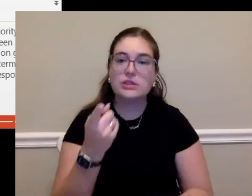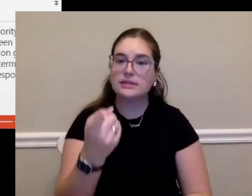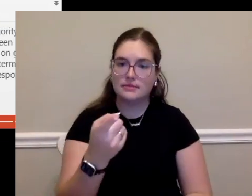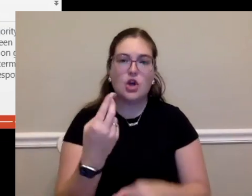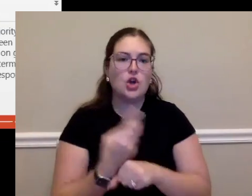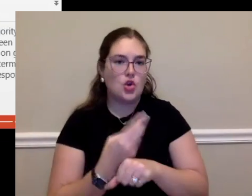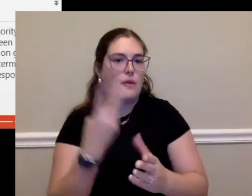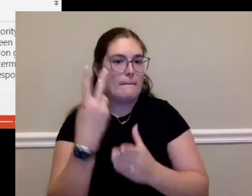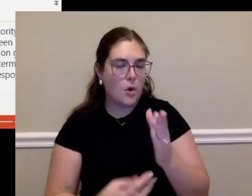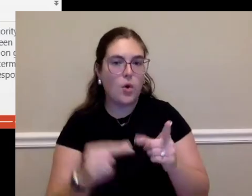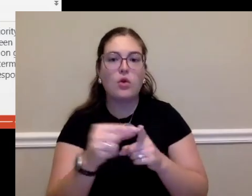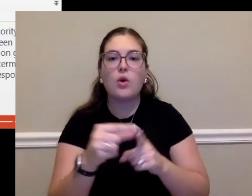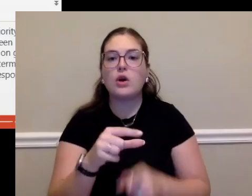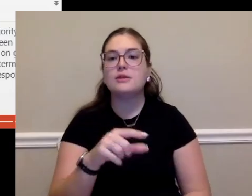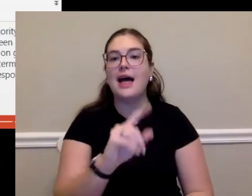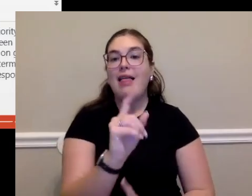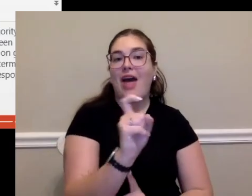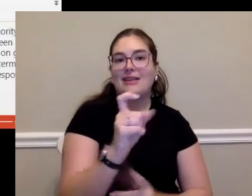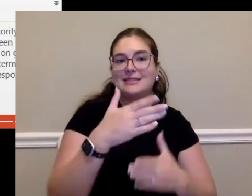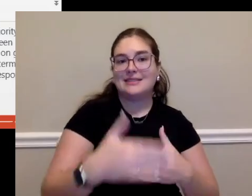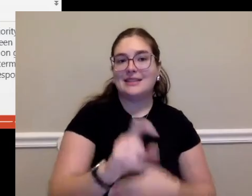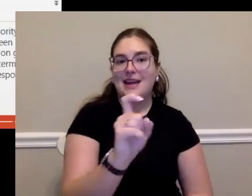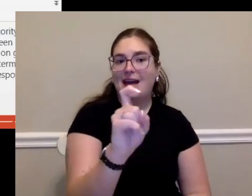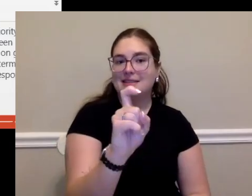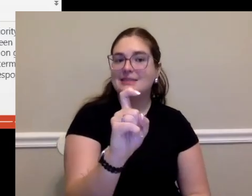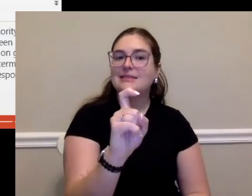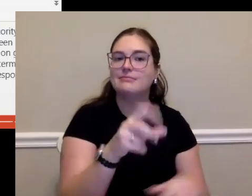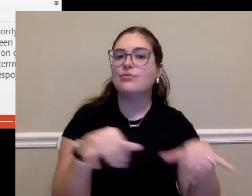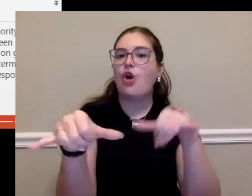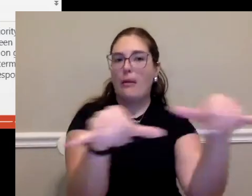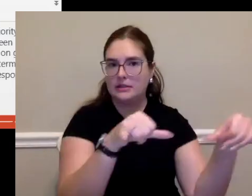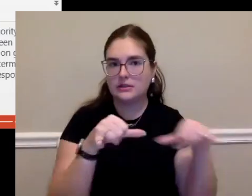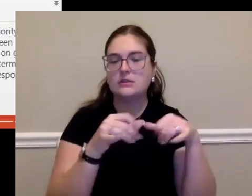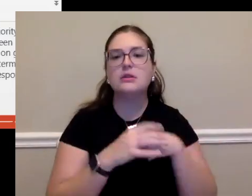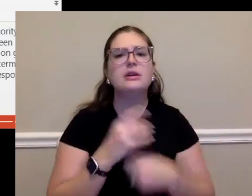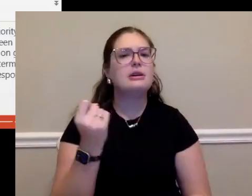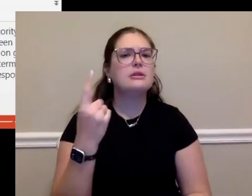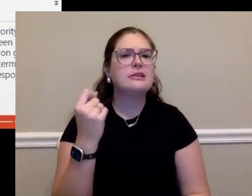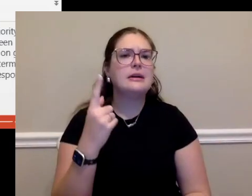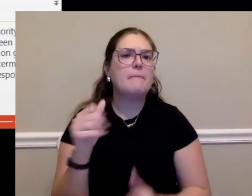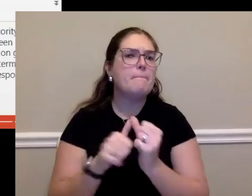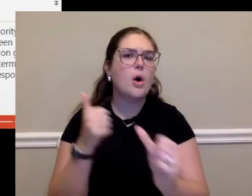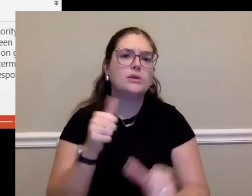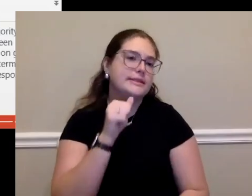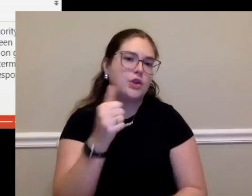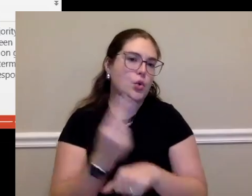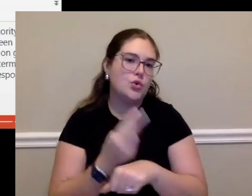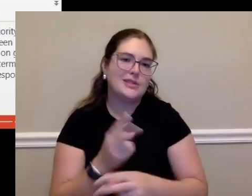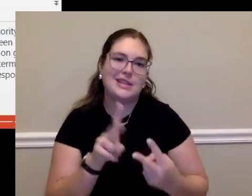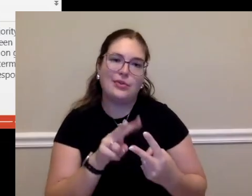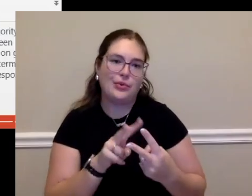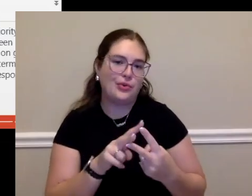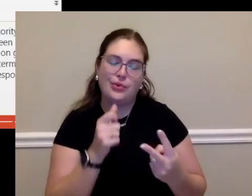term Latinx is the more common term. However, a majority do not use either term. The use of